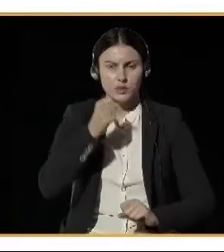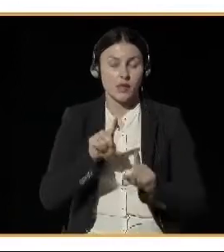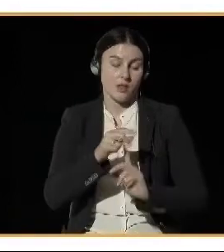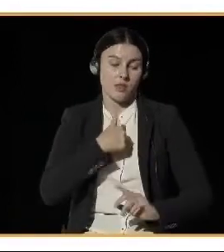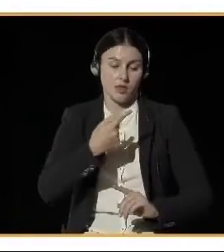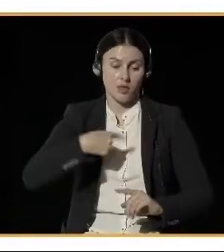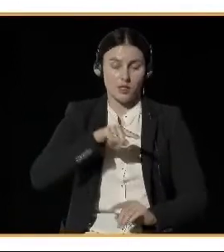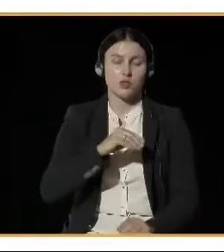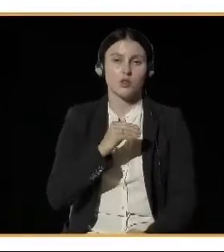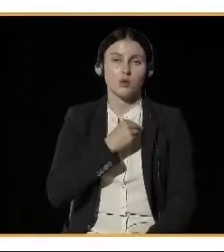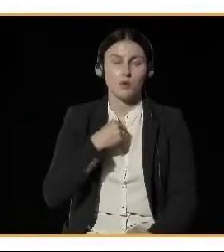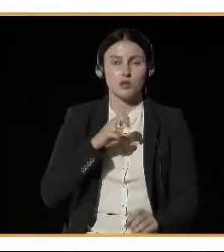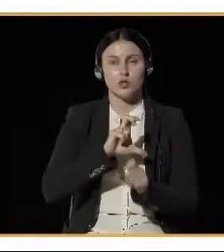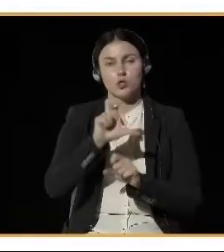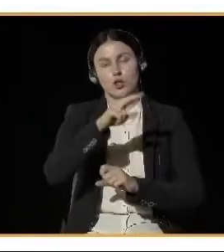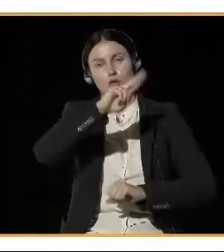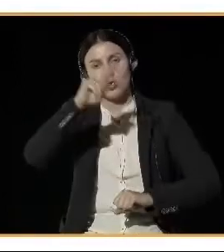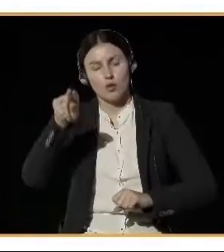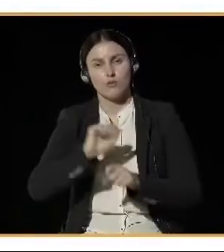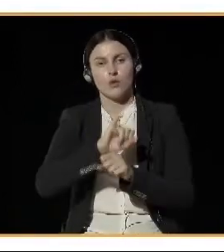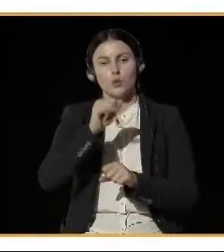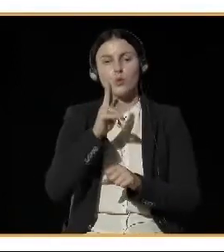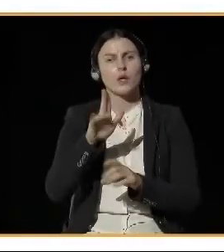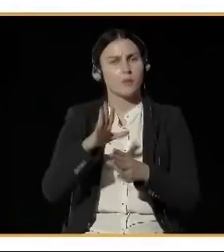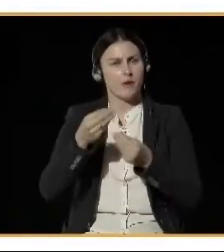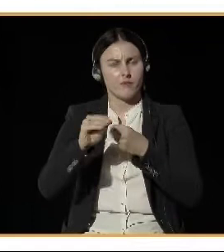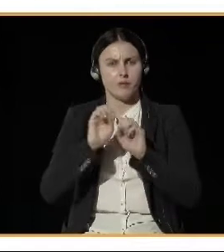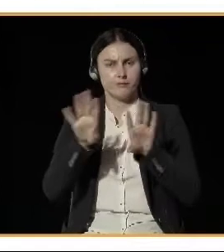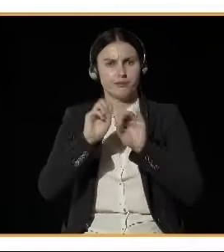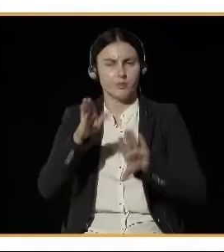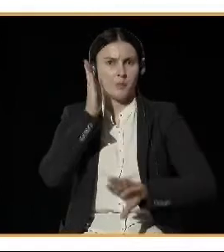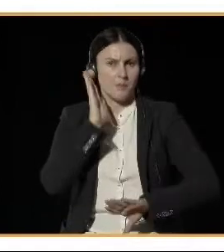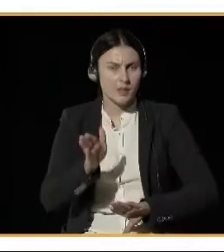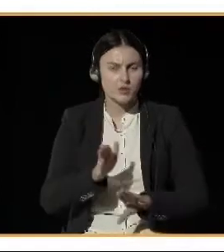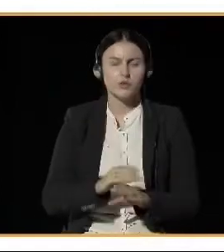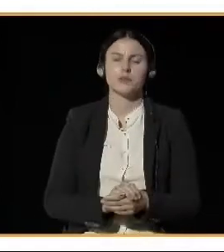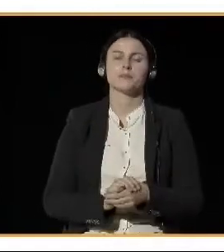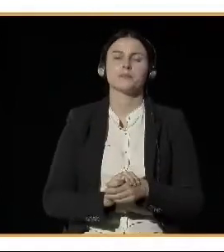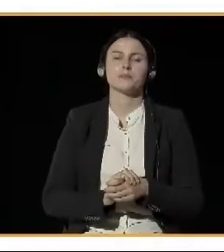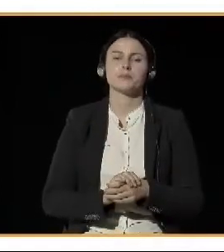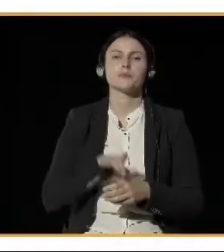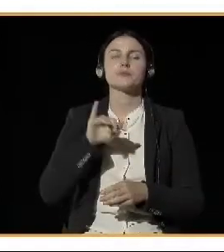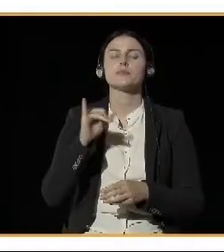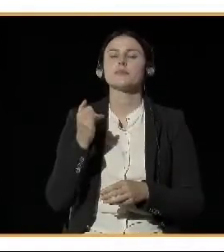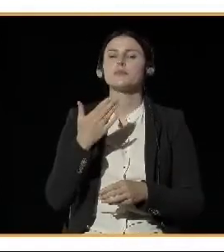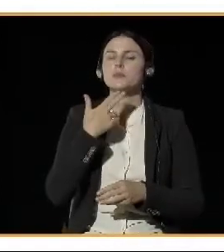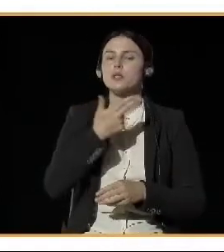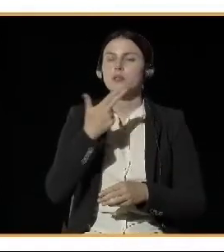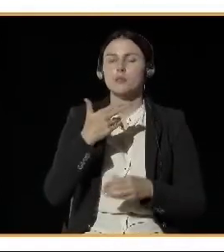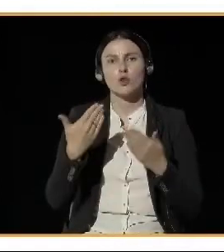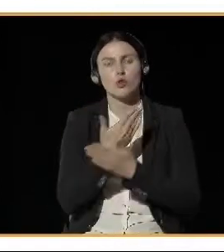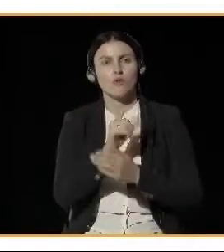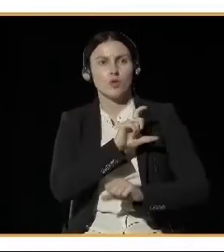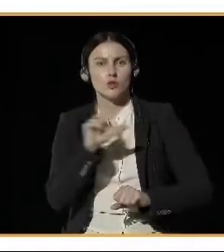explained why we think that it's very important if we think about modern senior policy, modern local